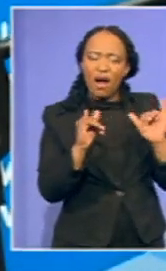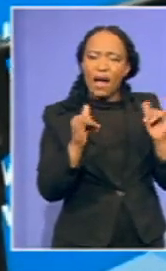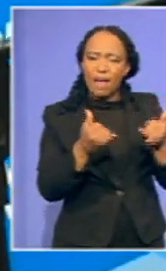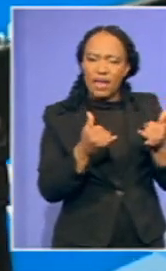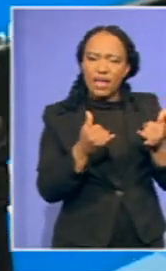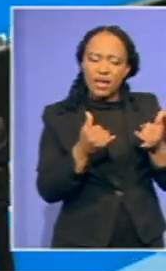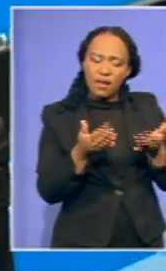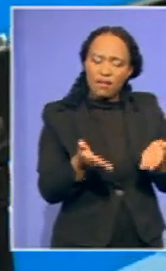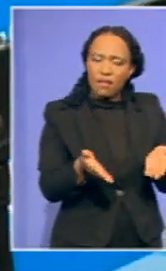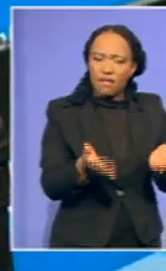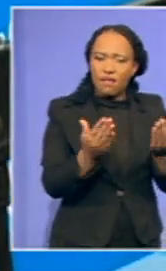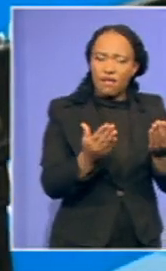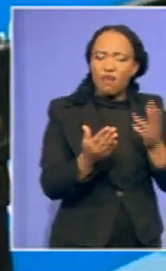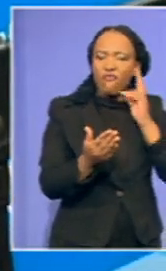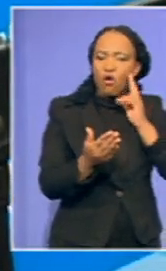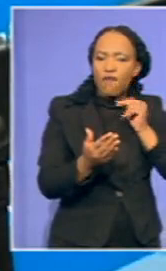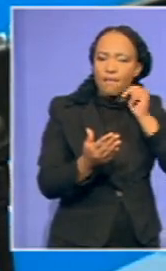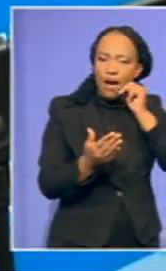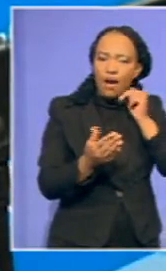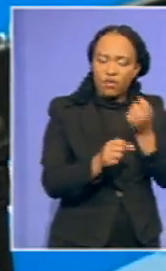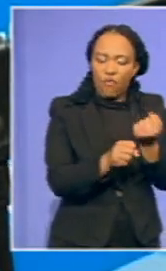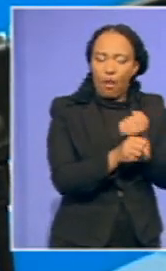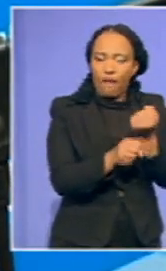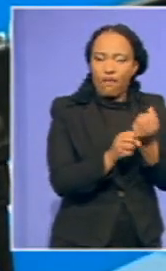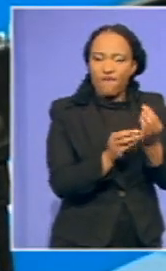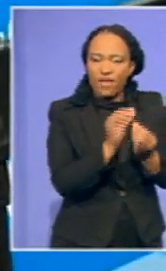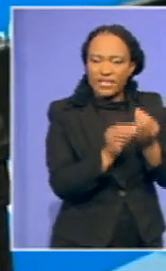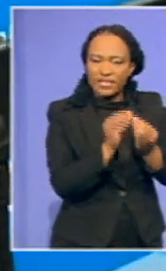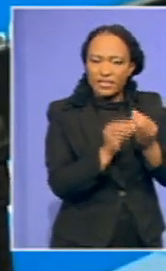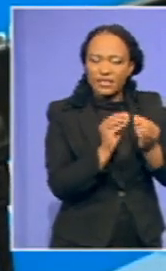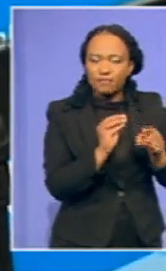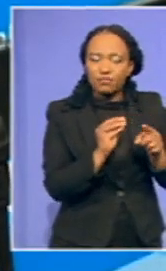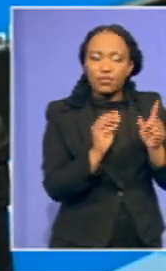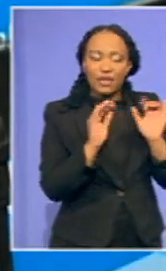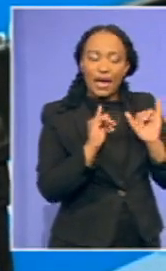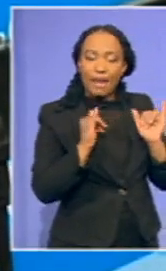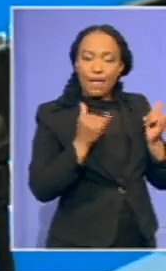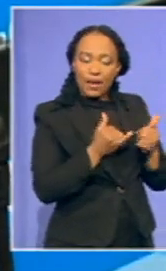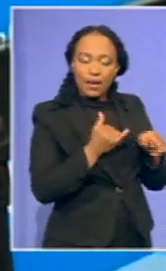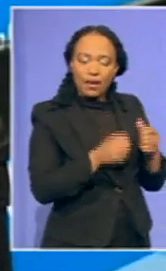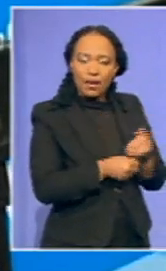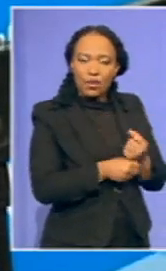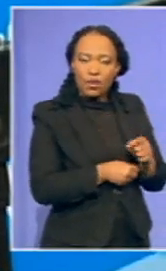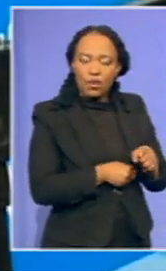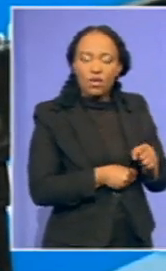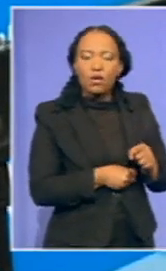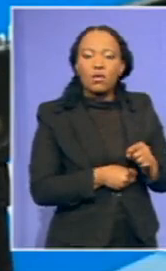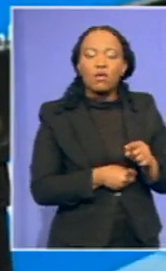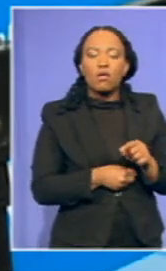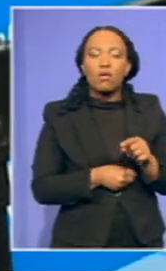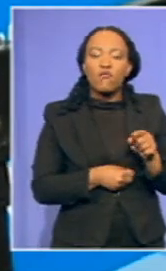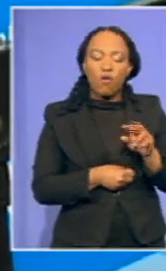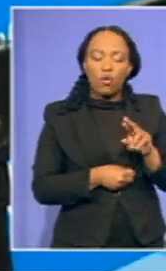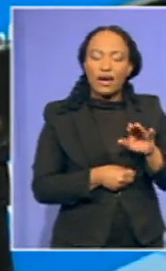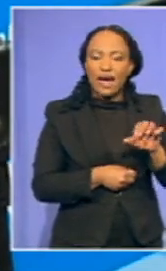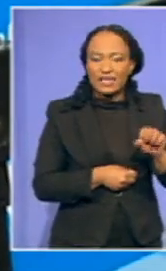November, and the work that it was given to the contractor was for the lining of Res 3. And I would like to